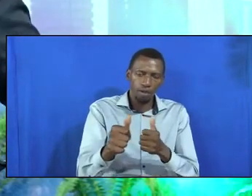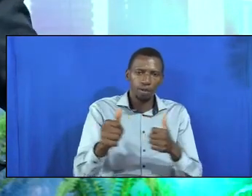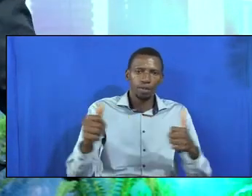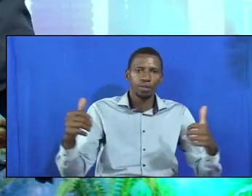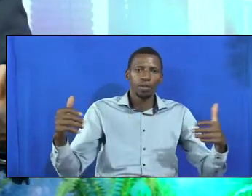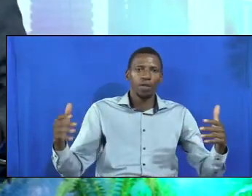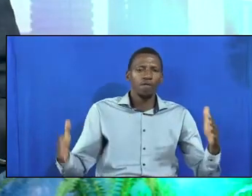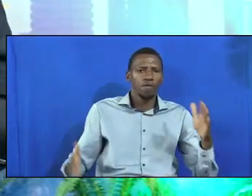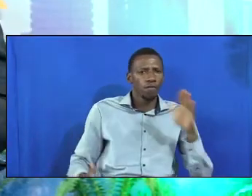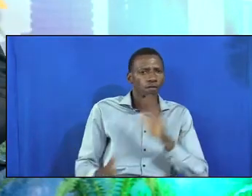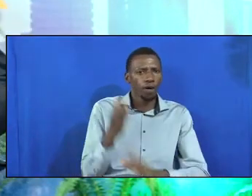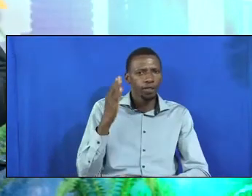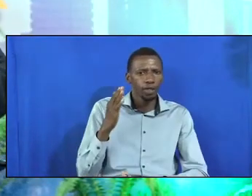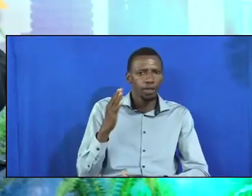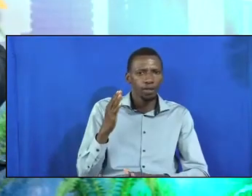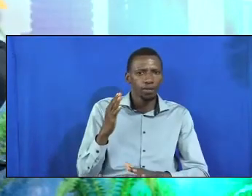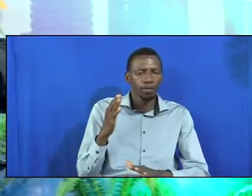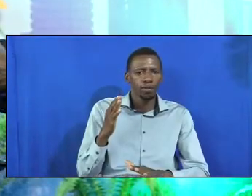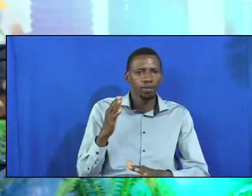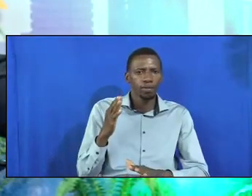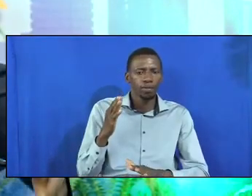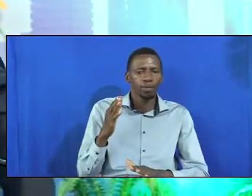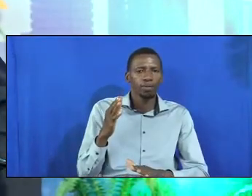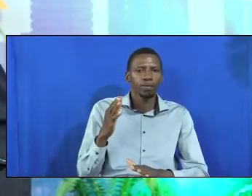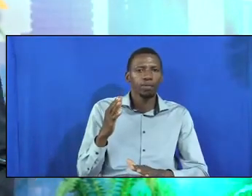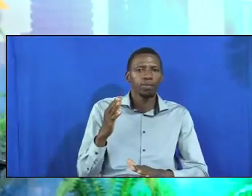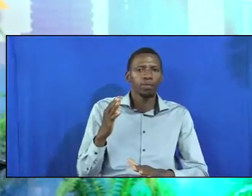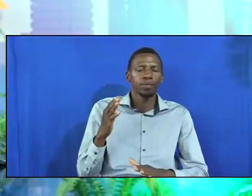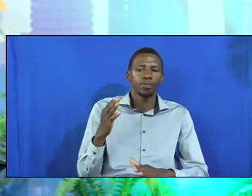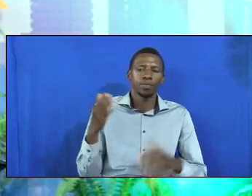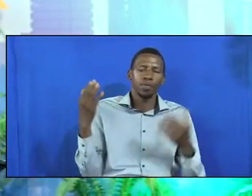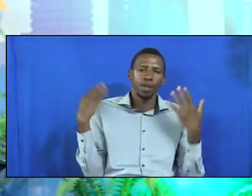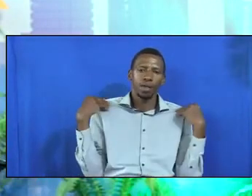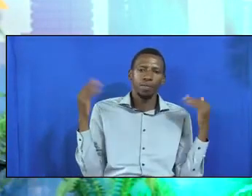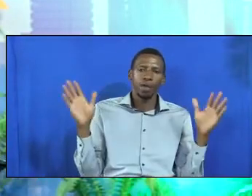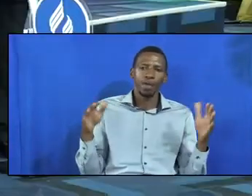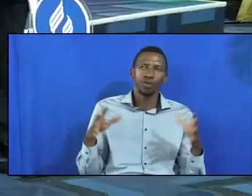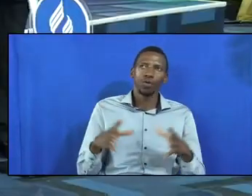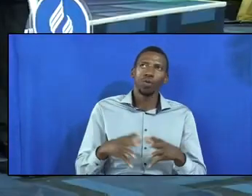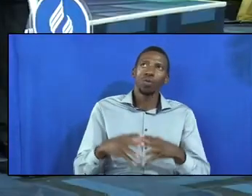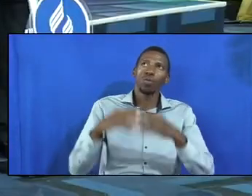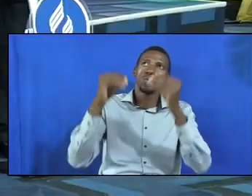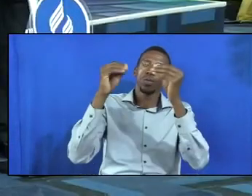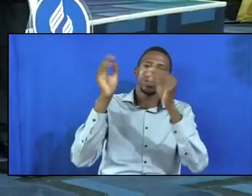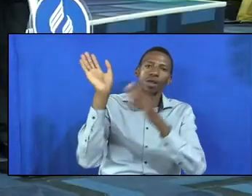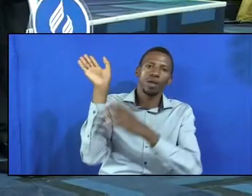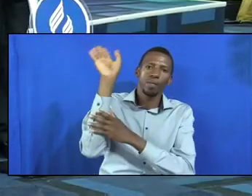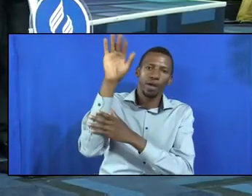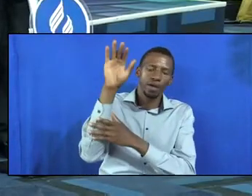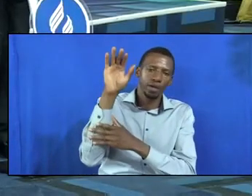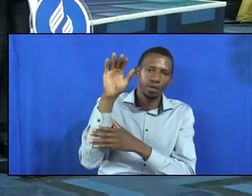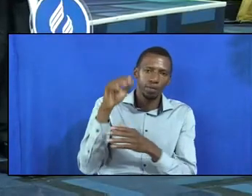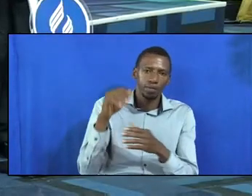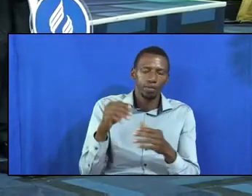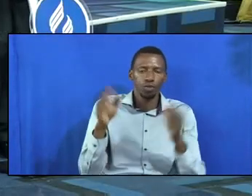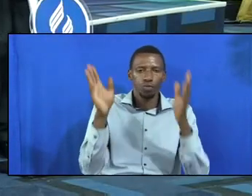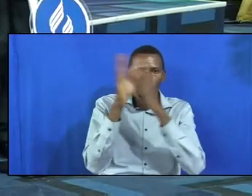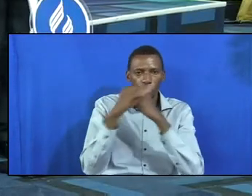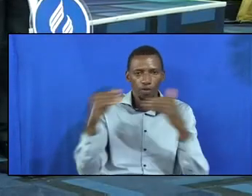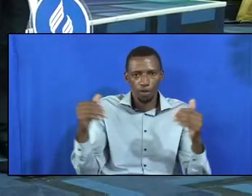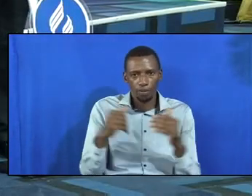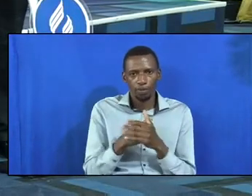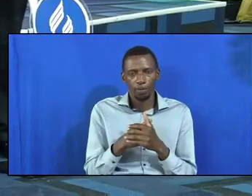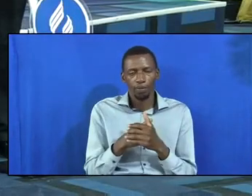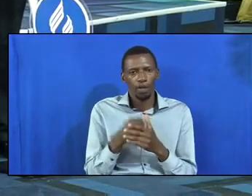suddenly the angel went to the world where he belongs. To the angels under normal circumstances, do